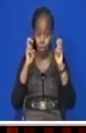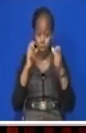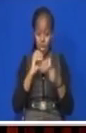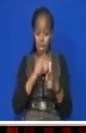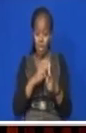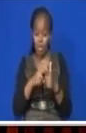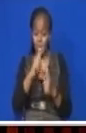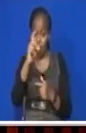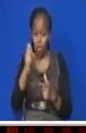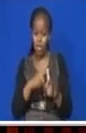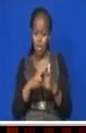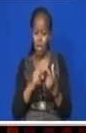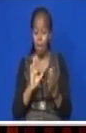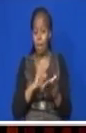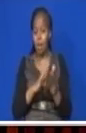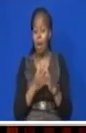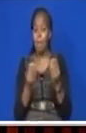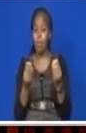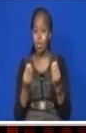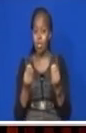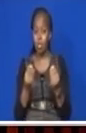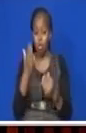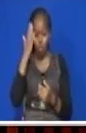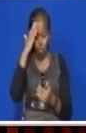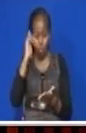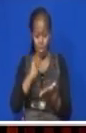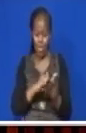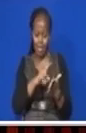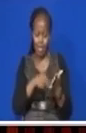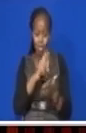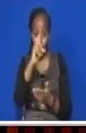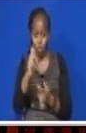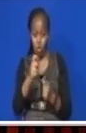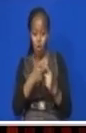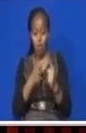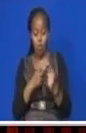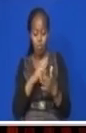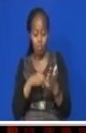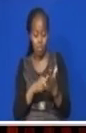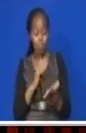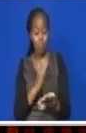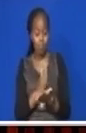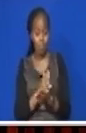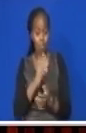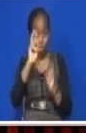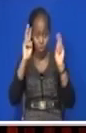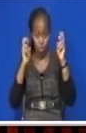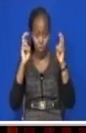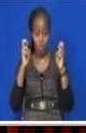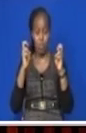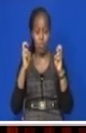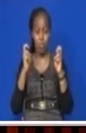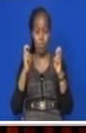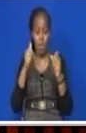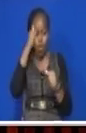it will be easier for you to know that this question is from this topic. So when you are studying, you remember that once I was studying this